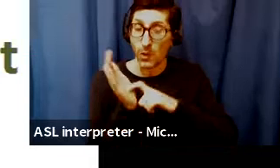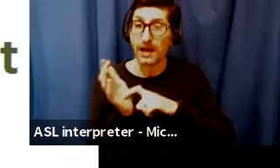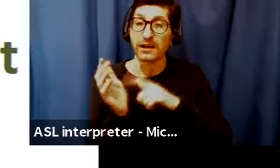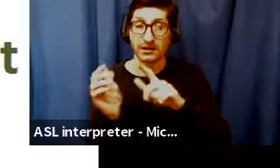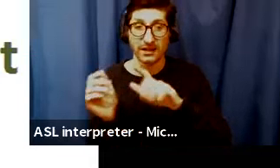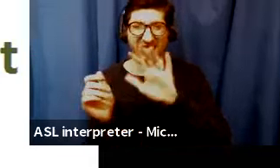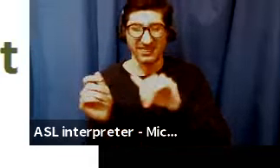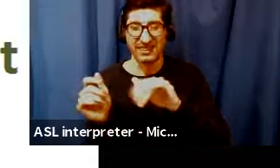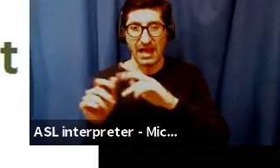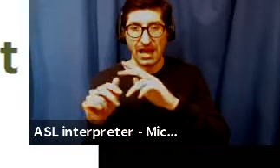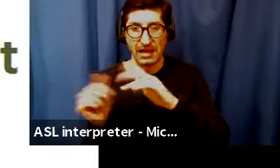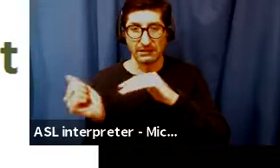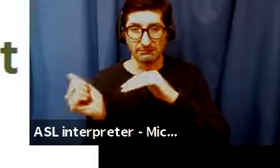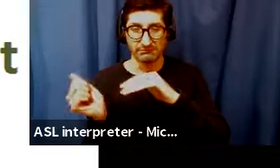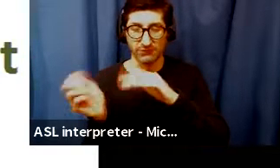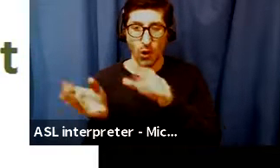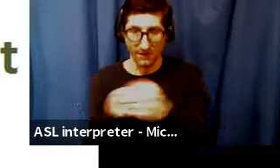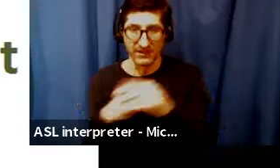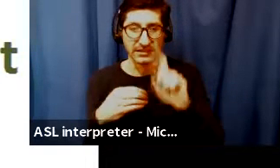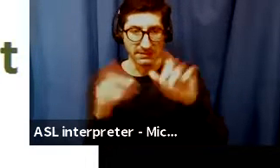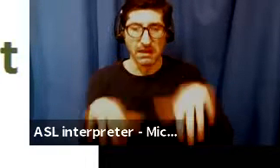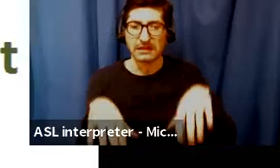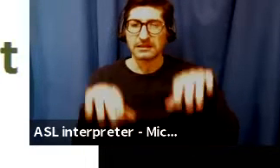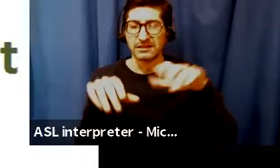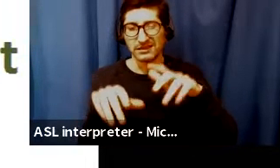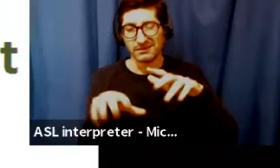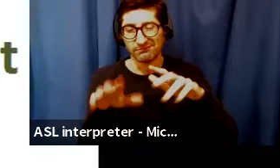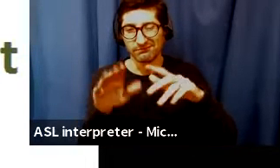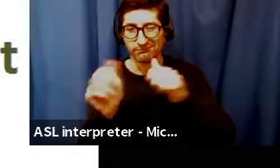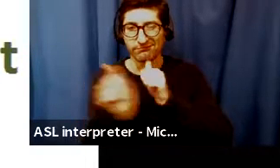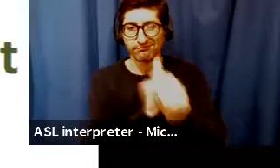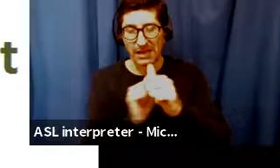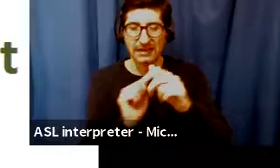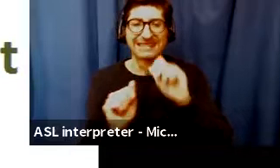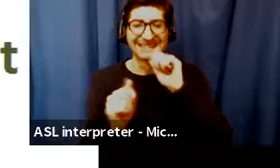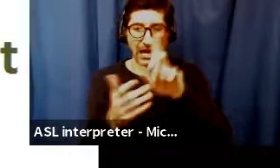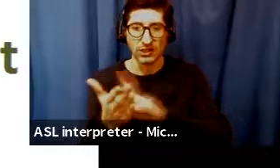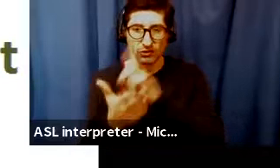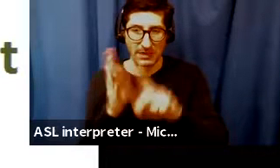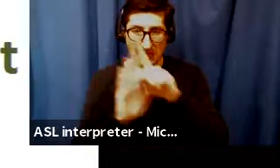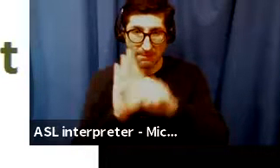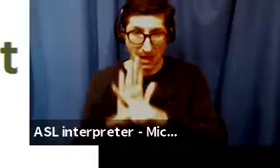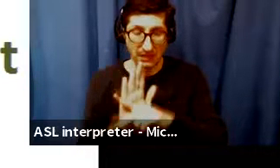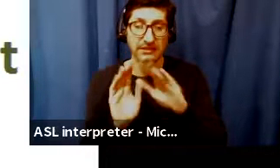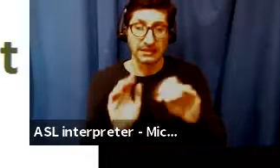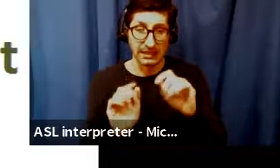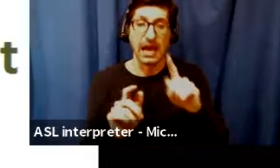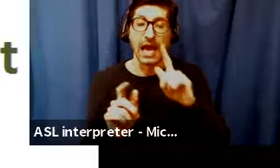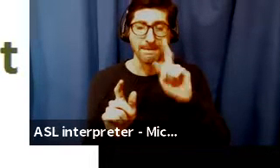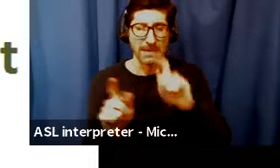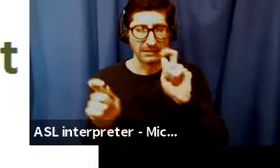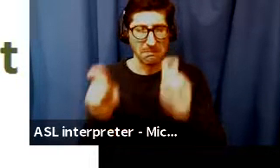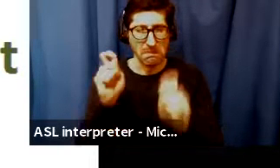adopted non-discrimination policy, which the Department of Justice provided, that required modifications to